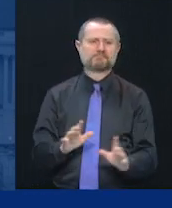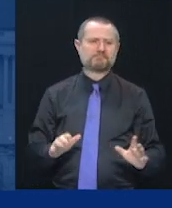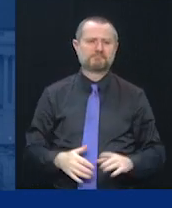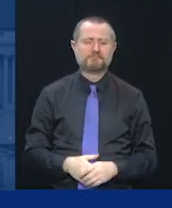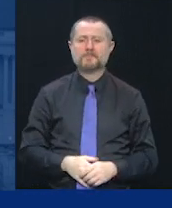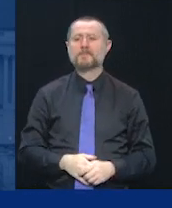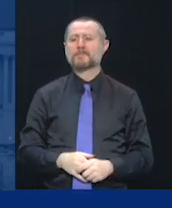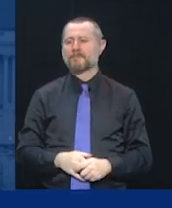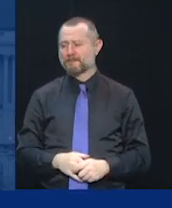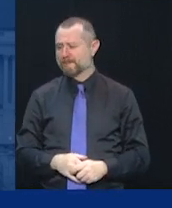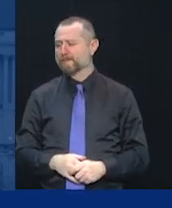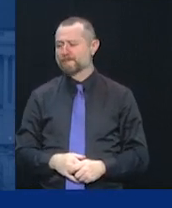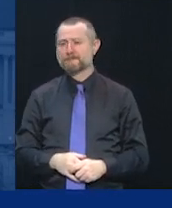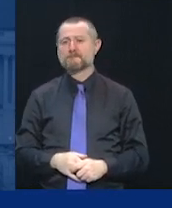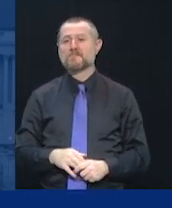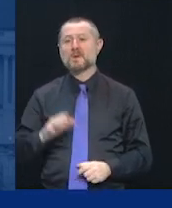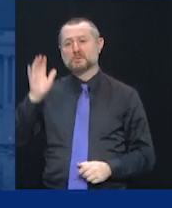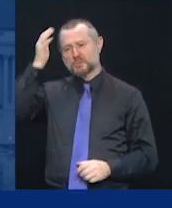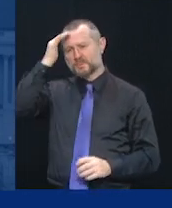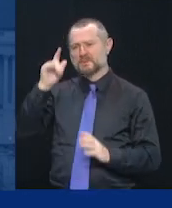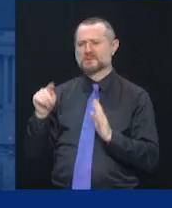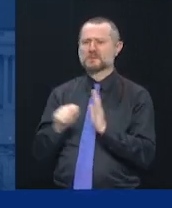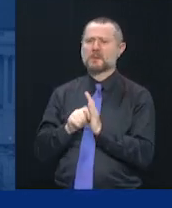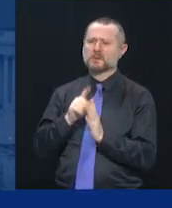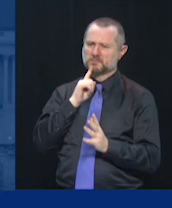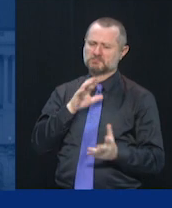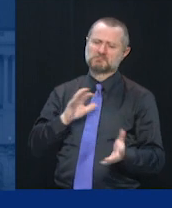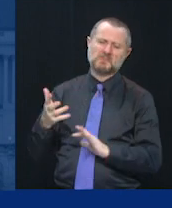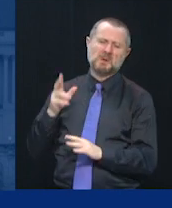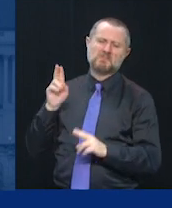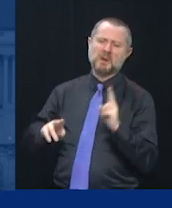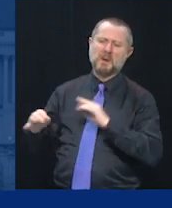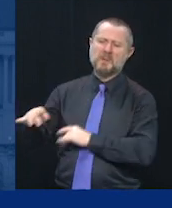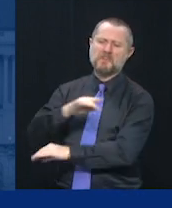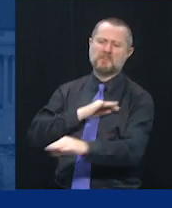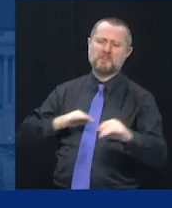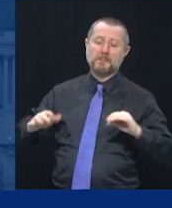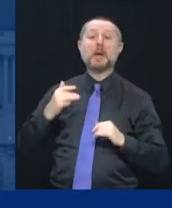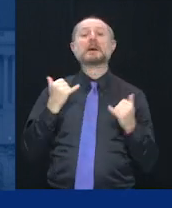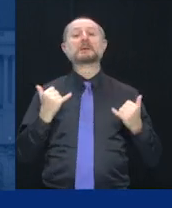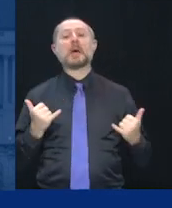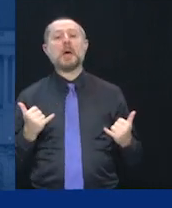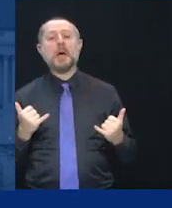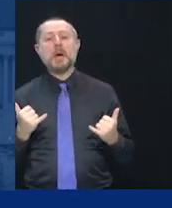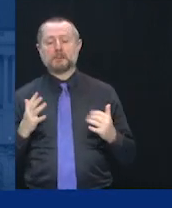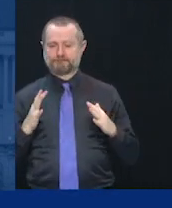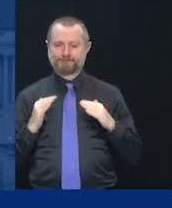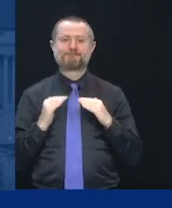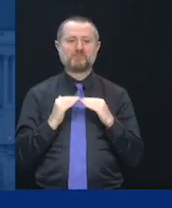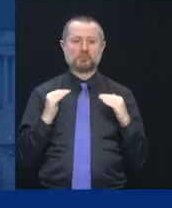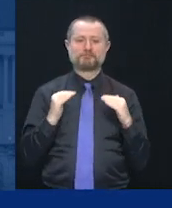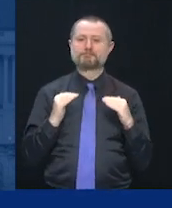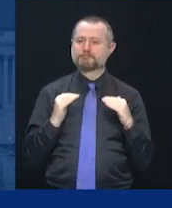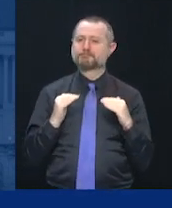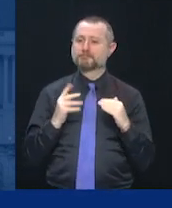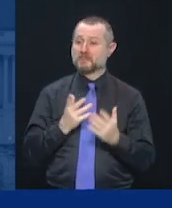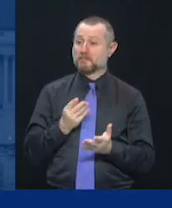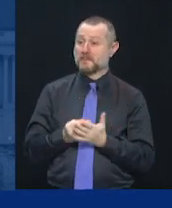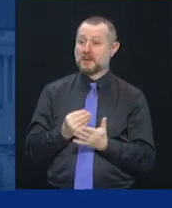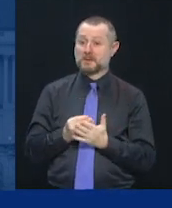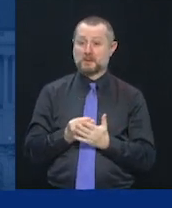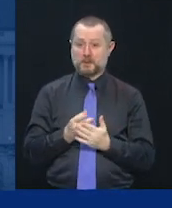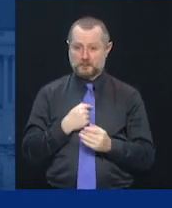that preceded President Biden. And be fair in the distribution of the COVID relief